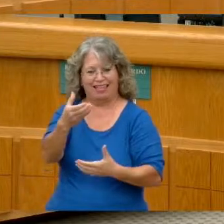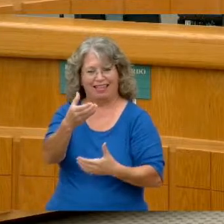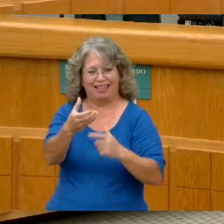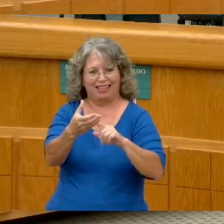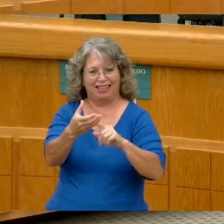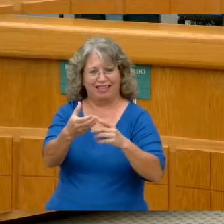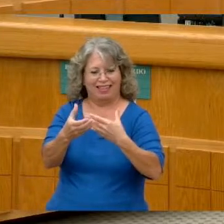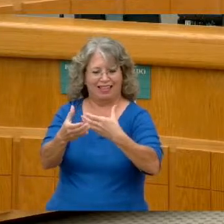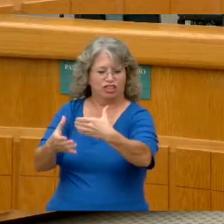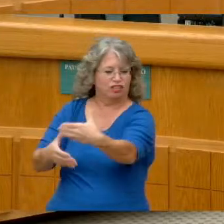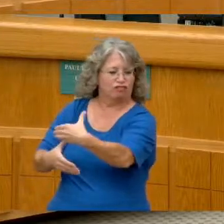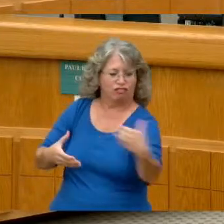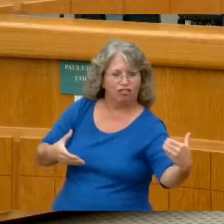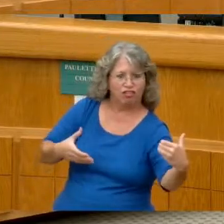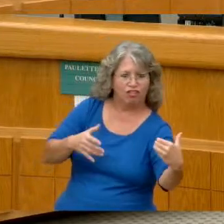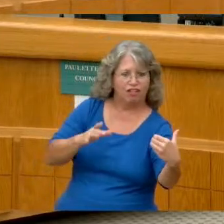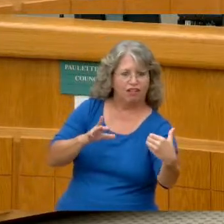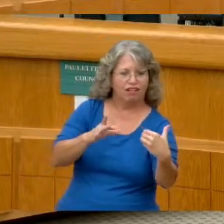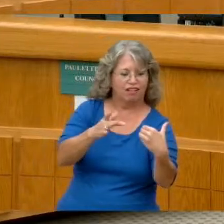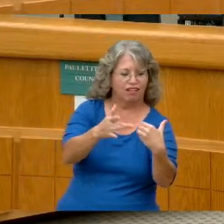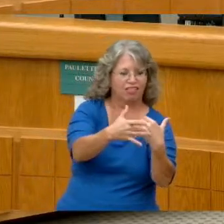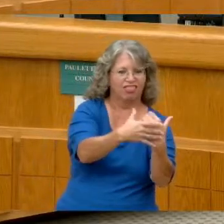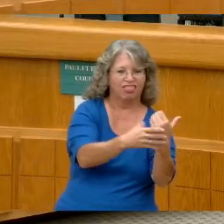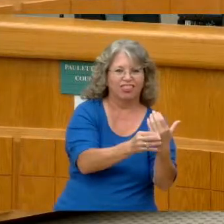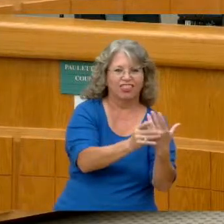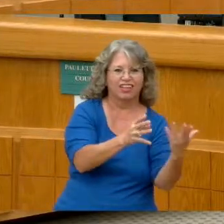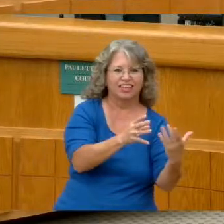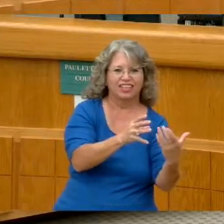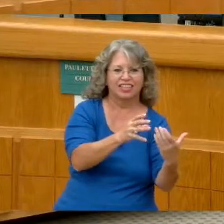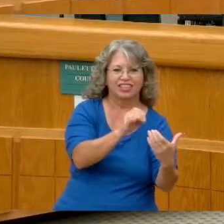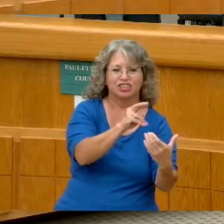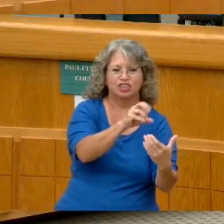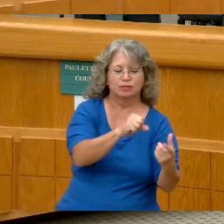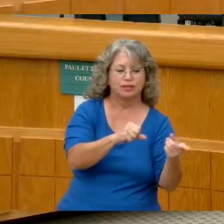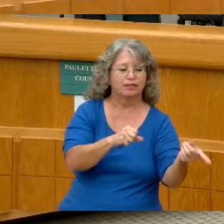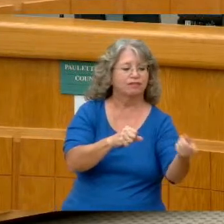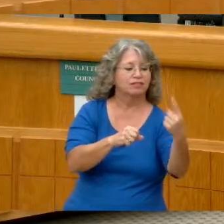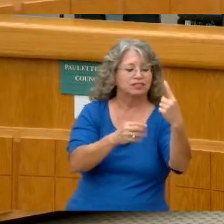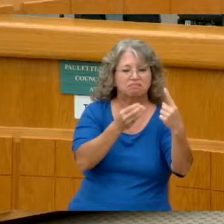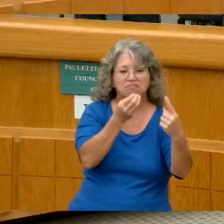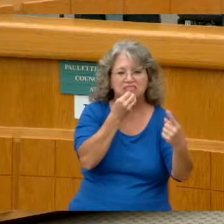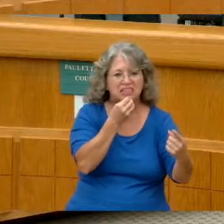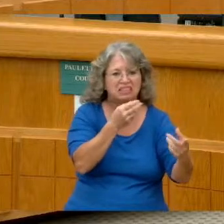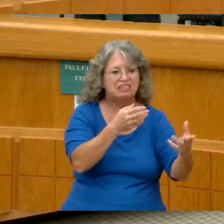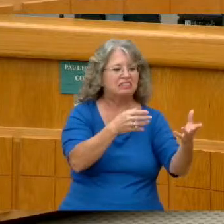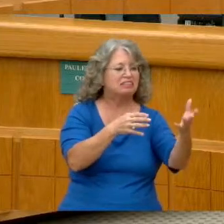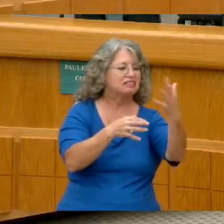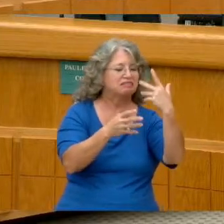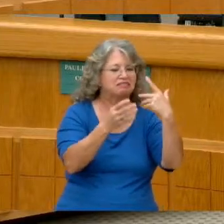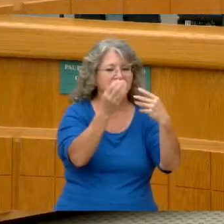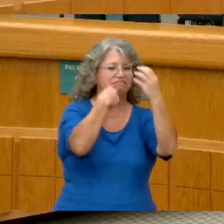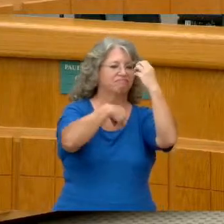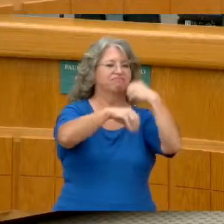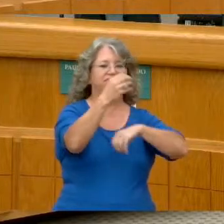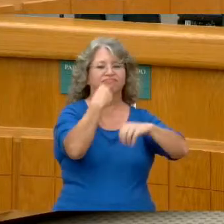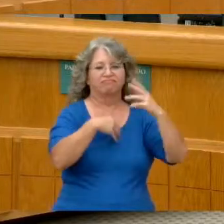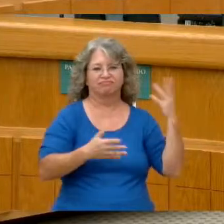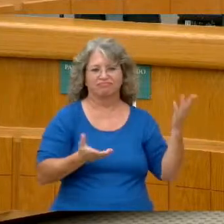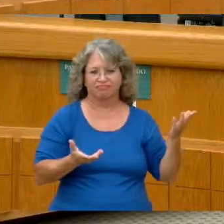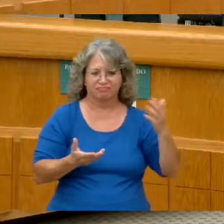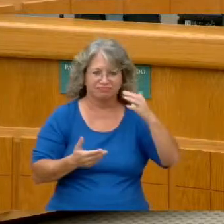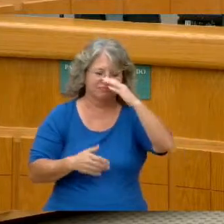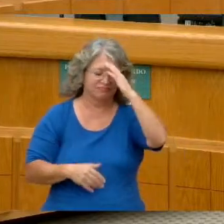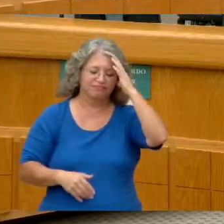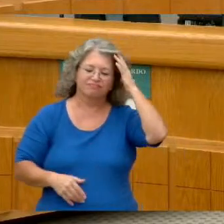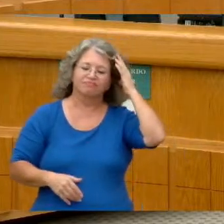mouth, and now she did the same thing. So now if she goes and she eats French fries or an apple or something, she can infect herself.